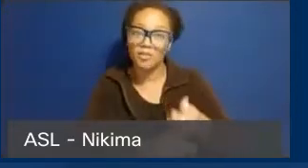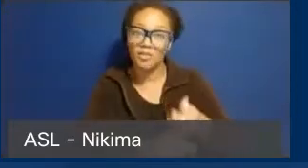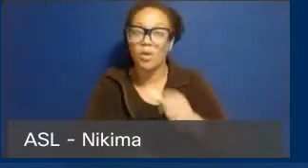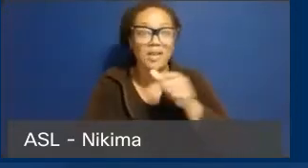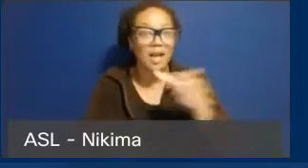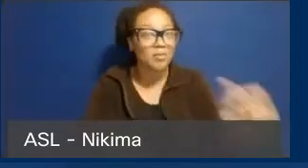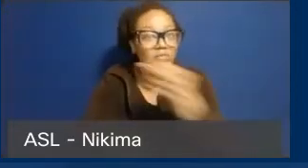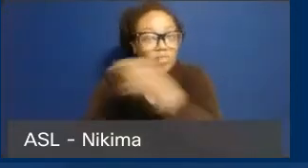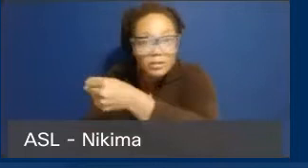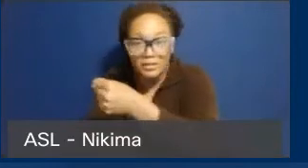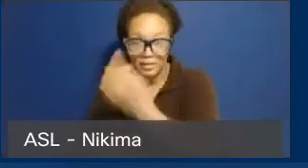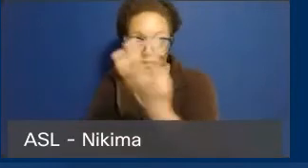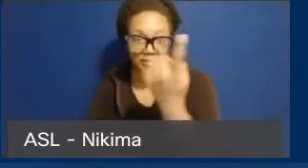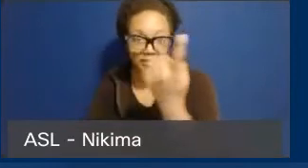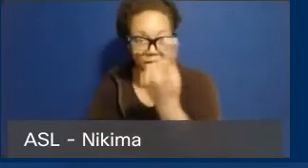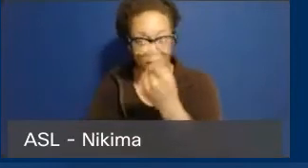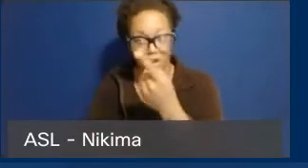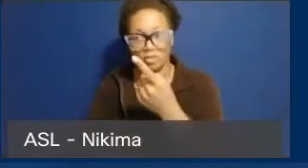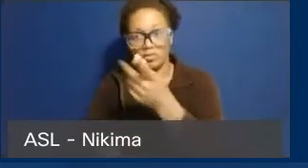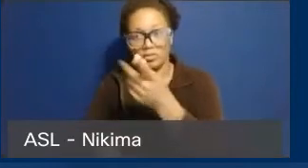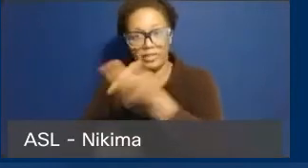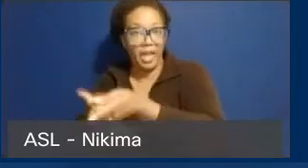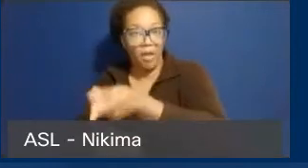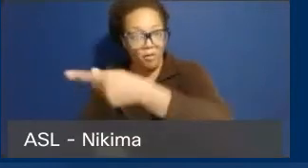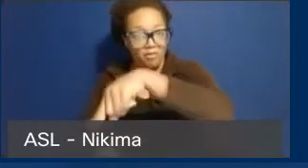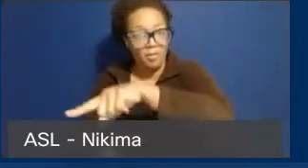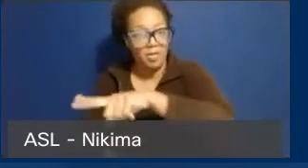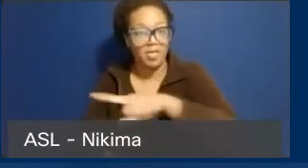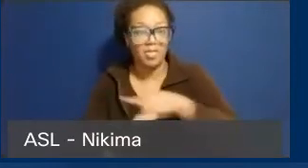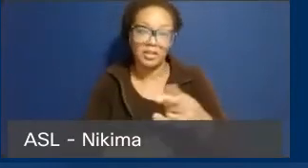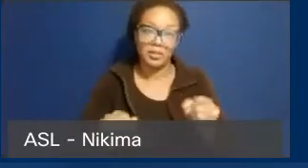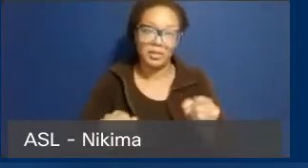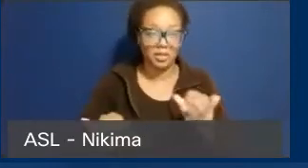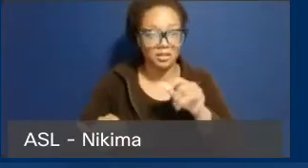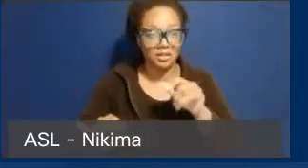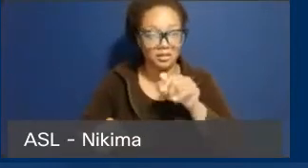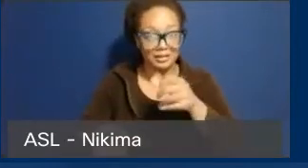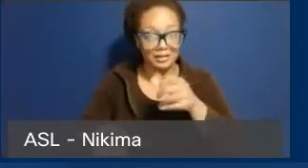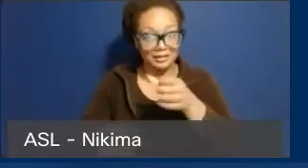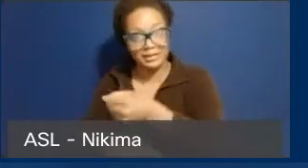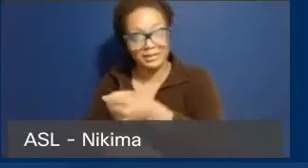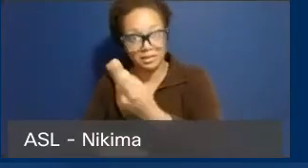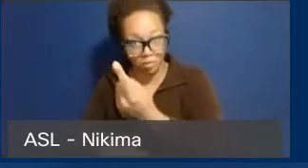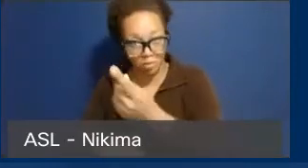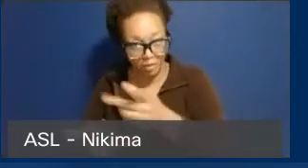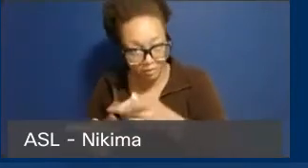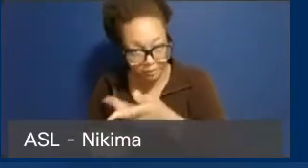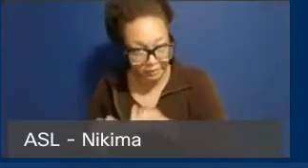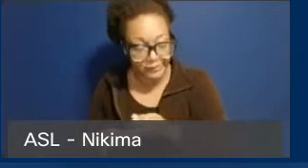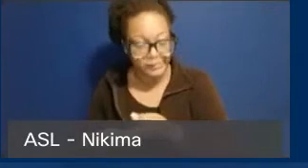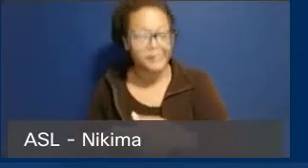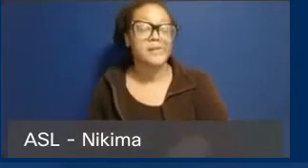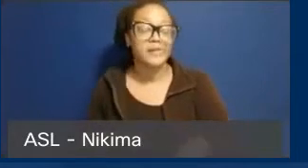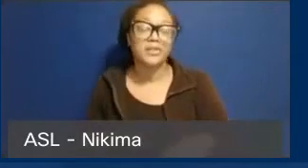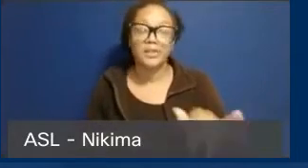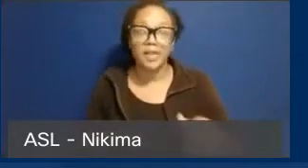non-institutionalized, so that would sort of stand to reason. So one can do with the data visualizations like this